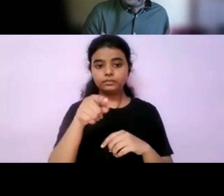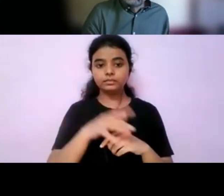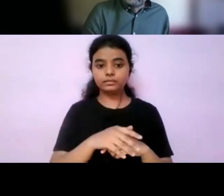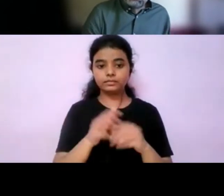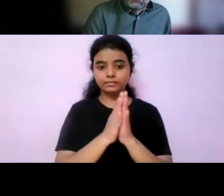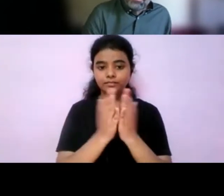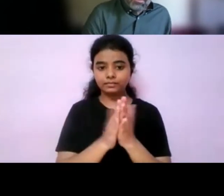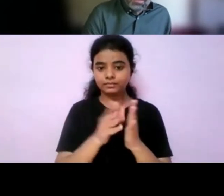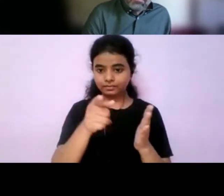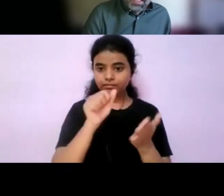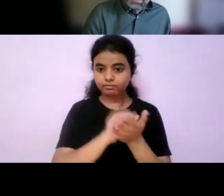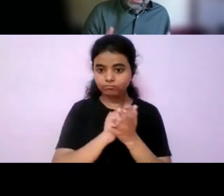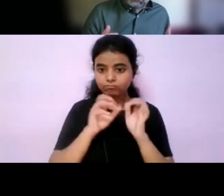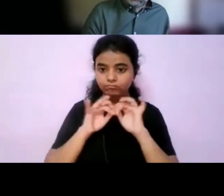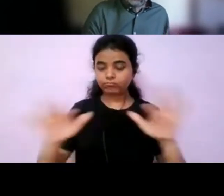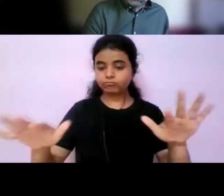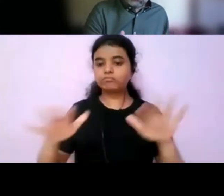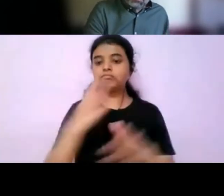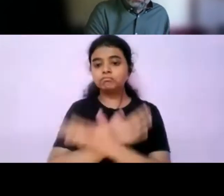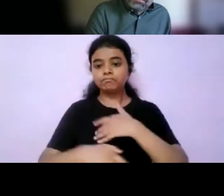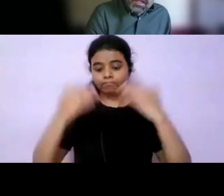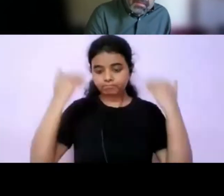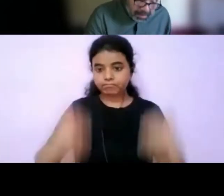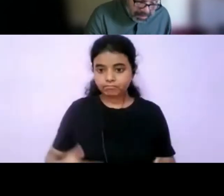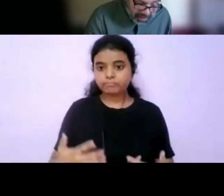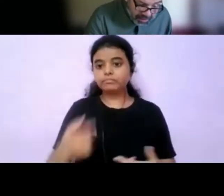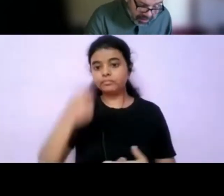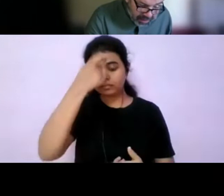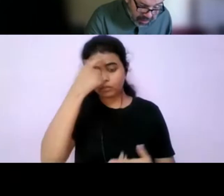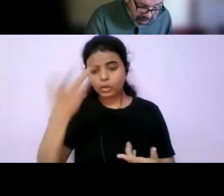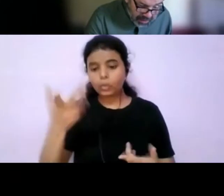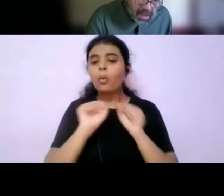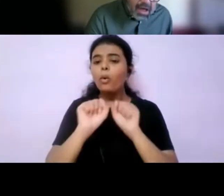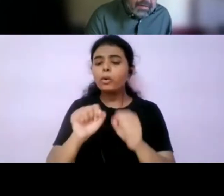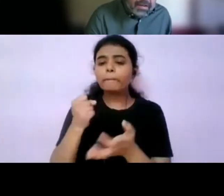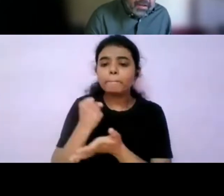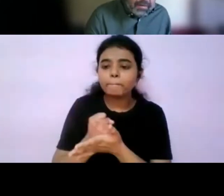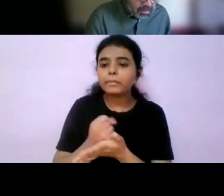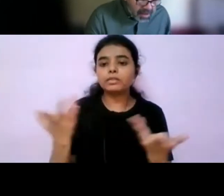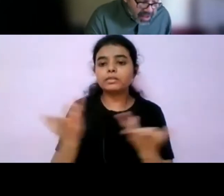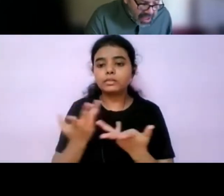by the Union of the Physically Impaired Against Segregation, or the Fundamental Principles of Disability,